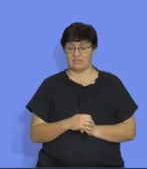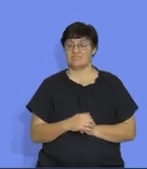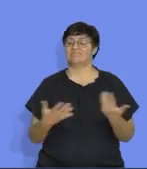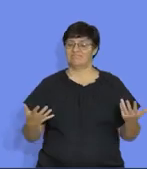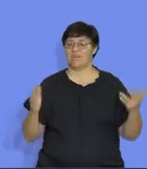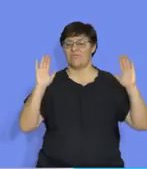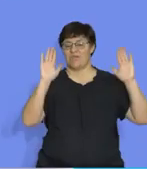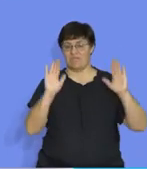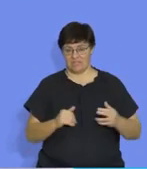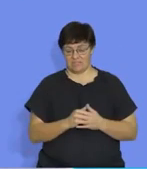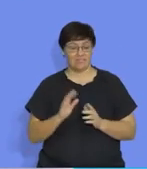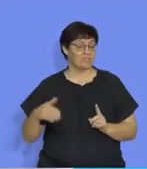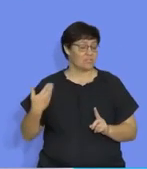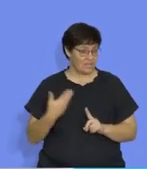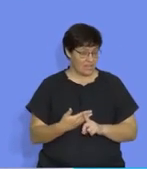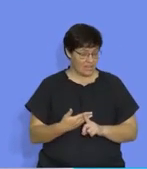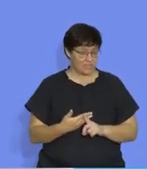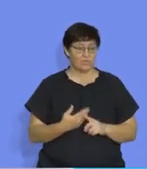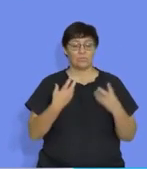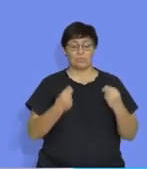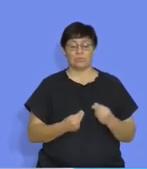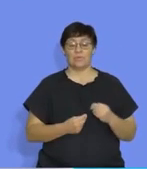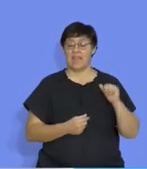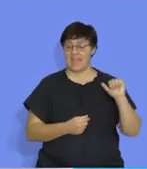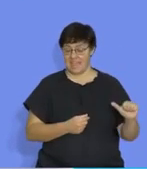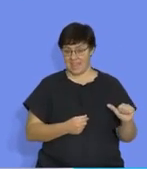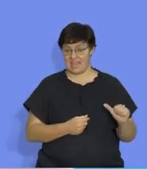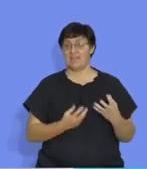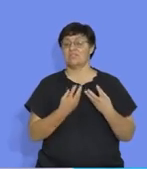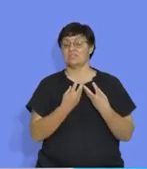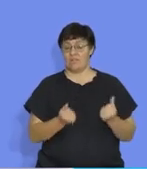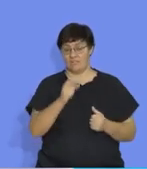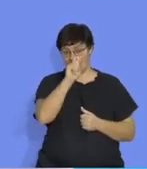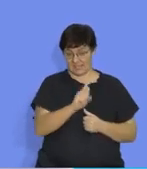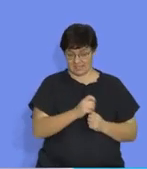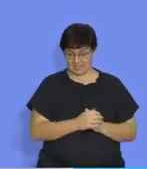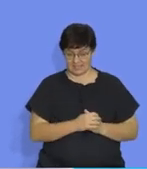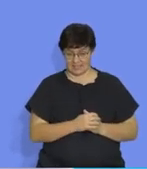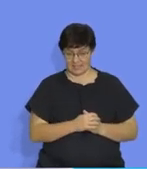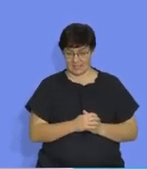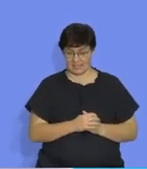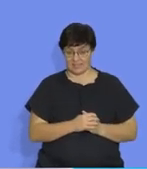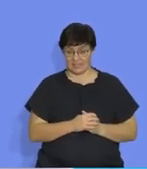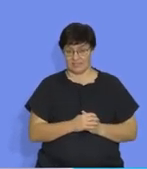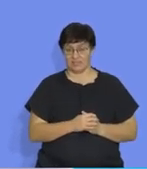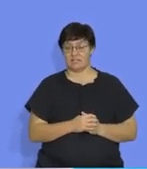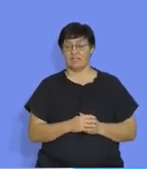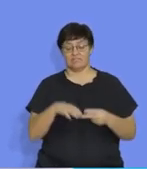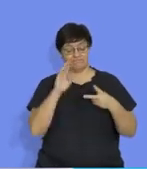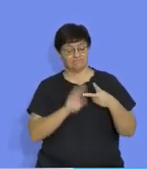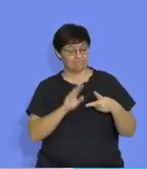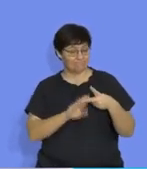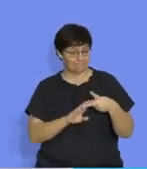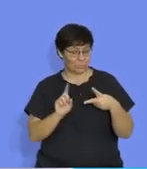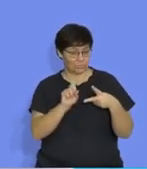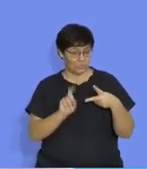Wonderful, everyone. So far I have done A, I have solved for x. Now I'm going to look at the second part